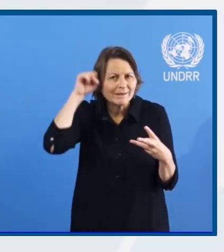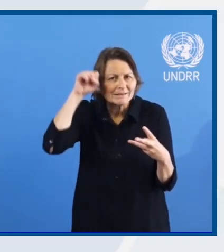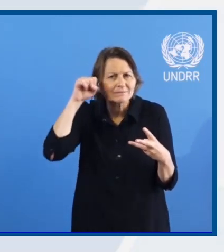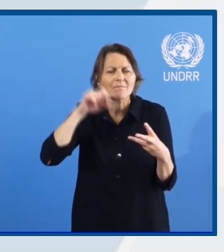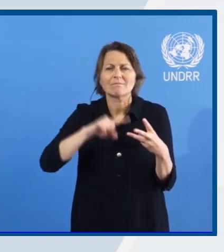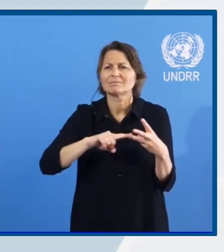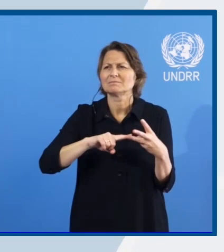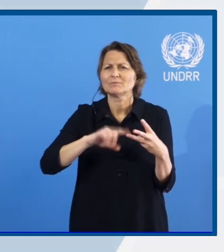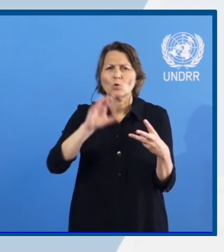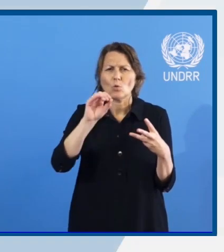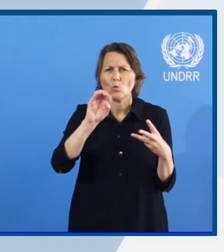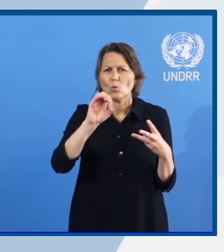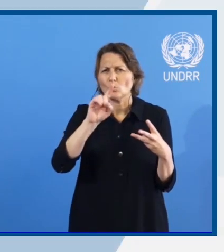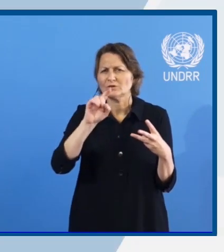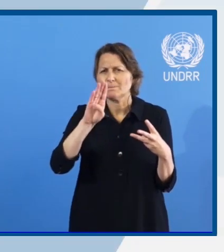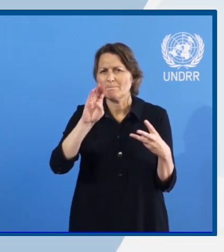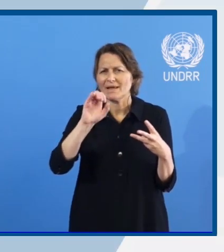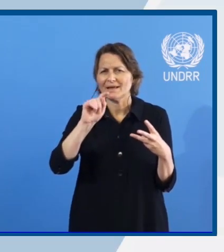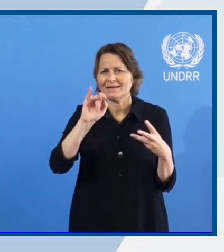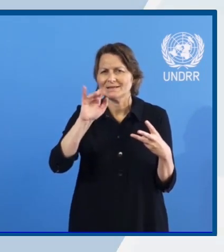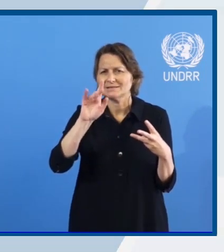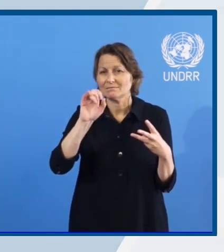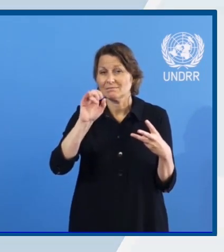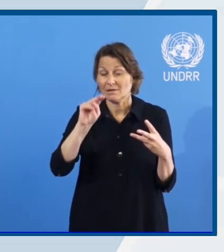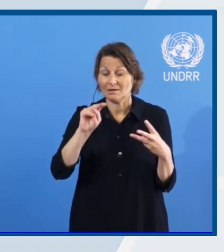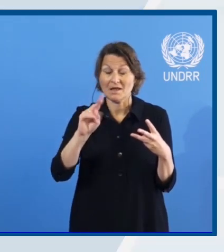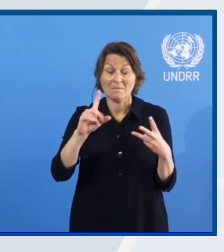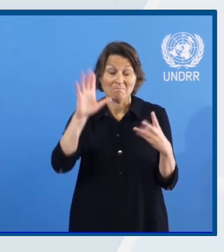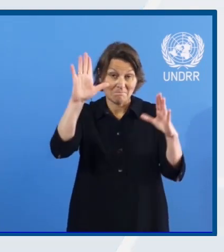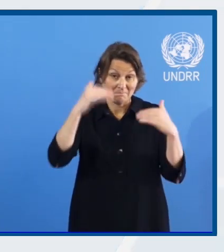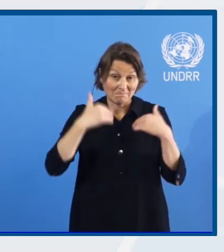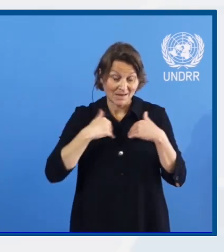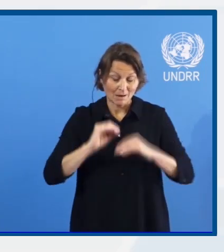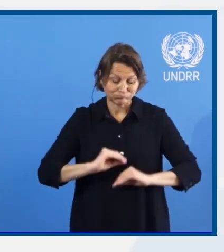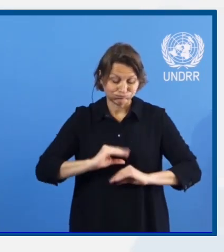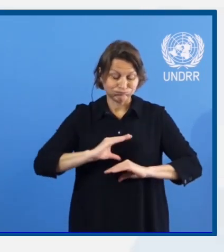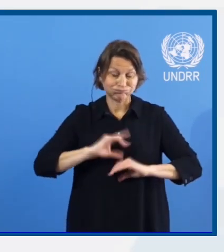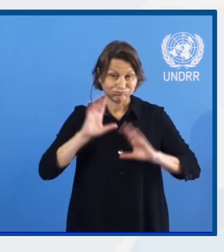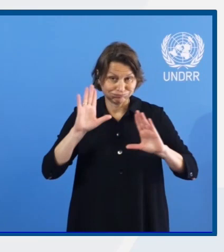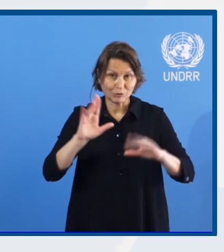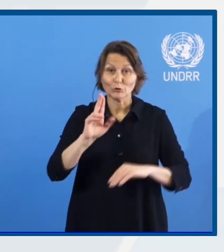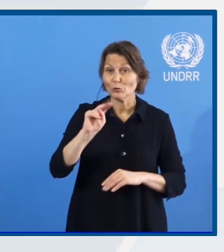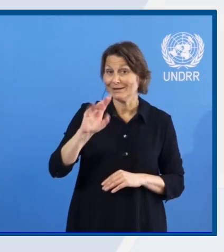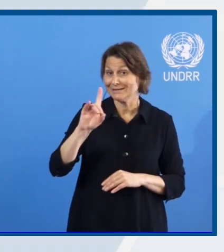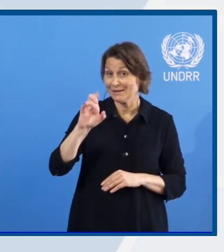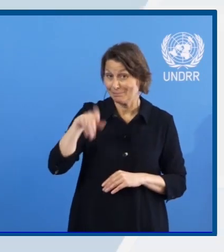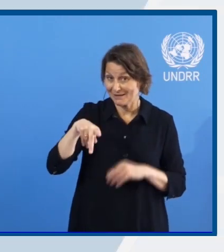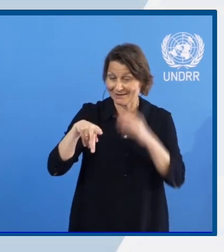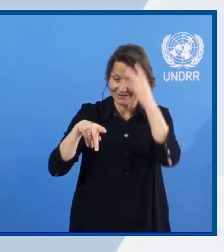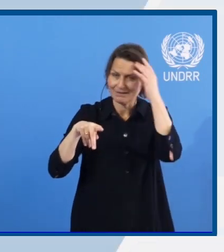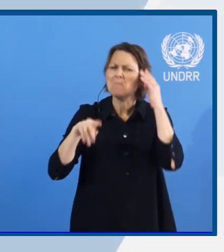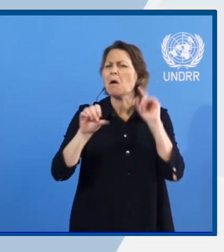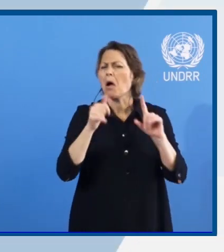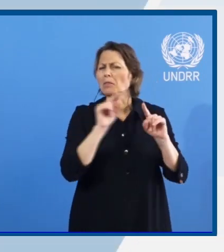I know. And I'm very proud that the United Nations, specifically UNDP and some of the other agencies, were